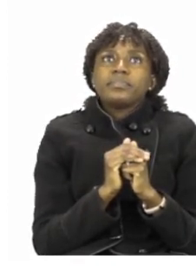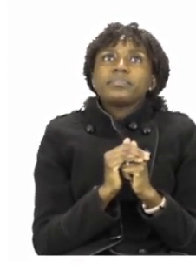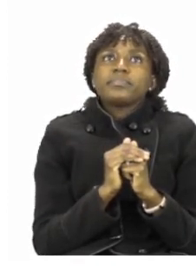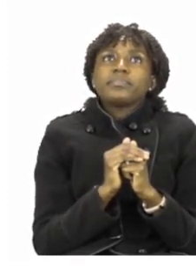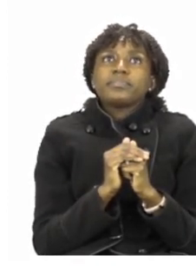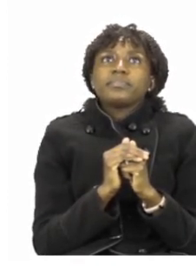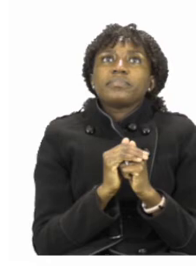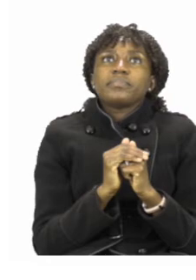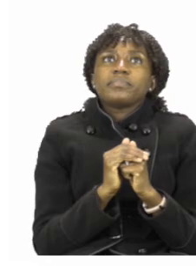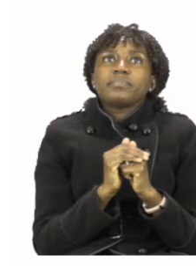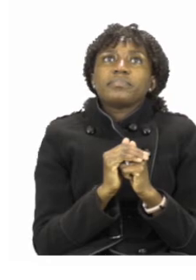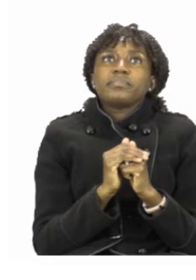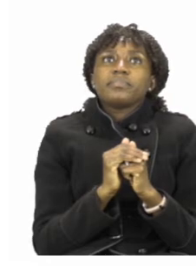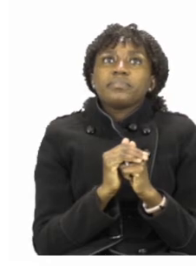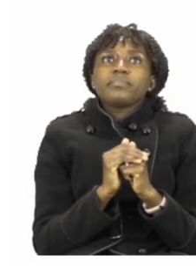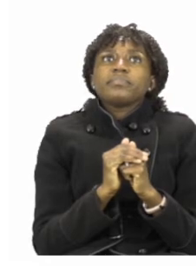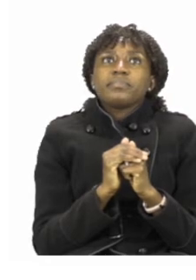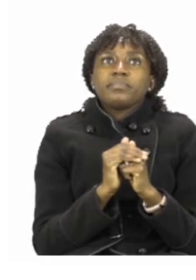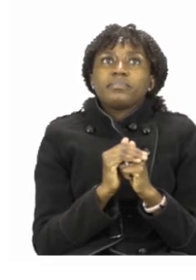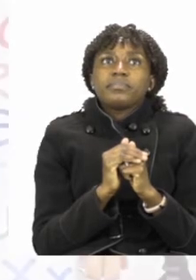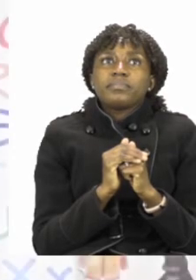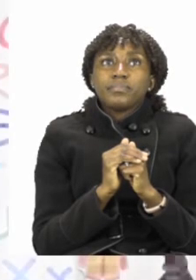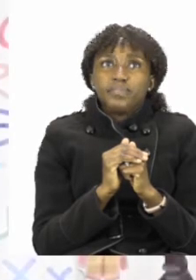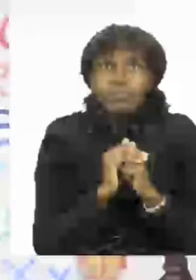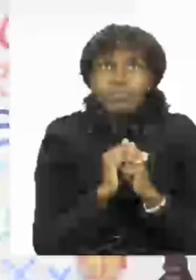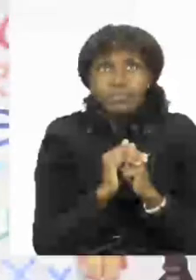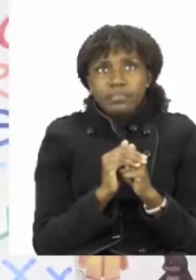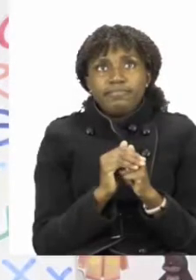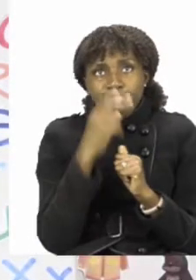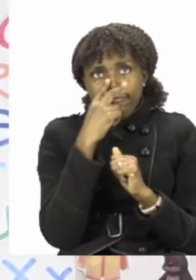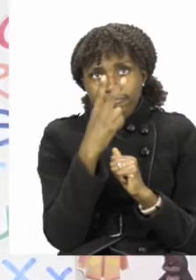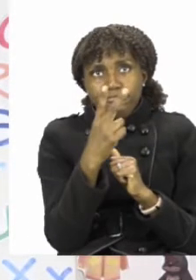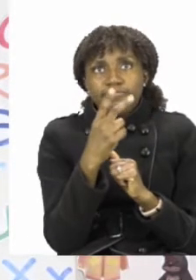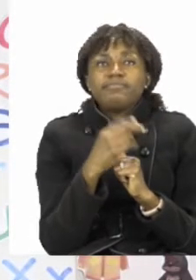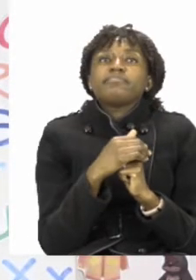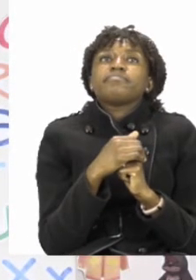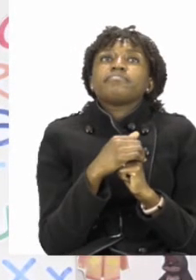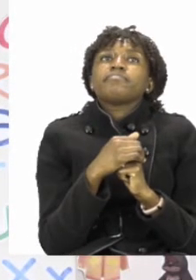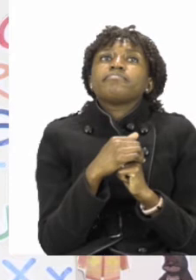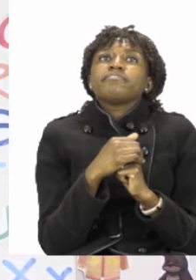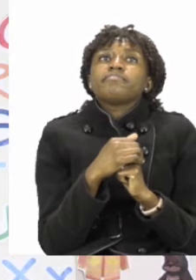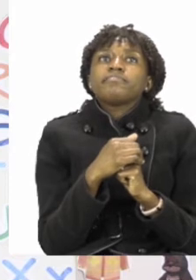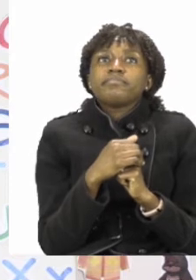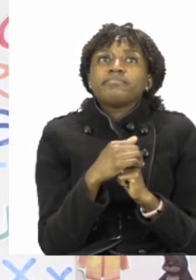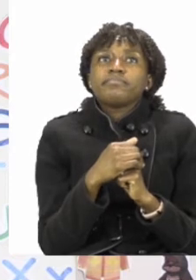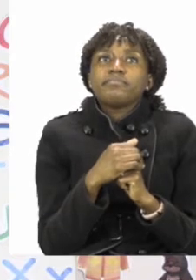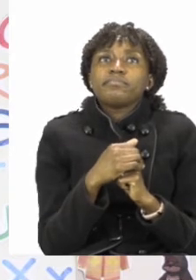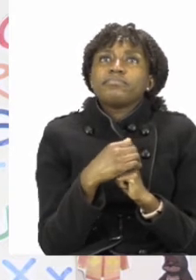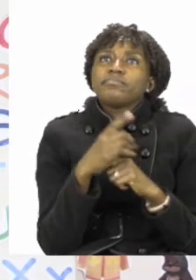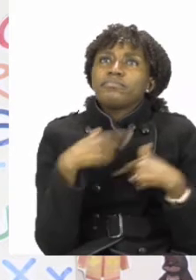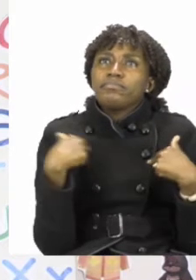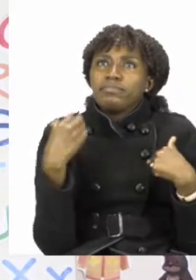classes. Let's take a look at the board. Now, the one thing that you have to know is that we have been given